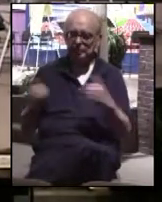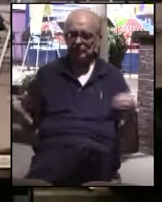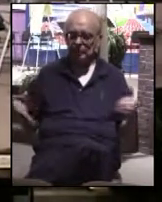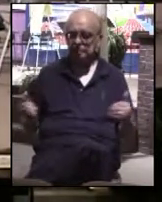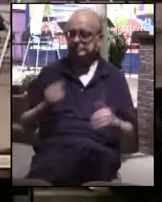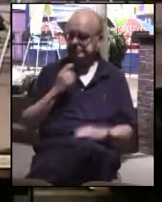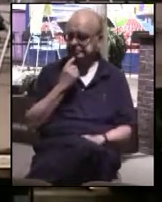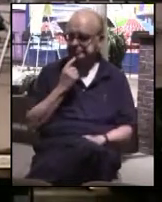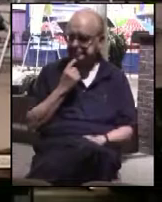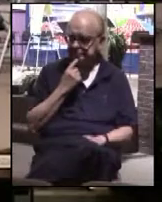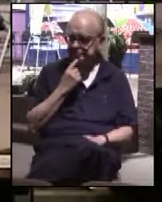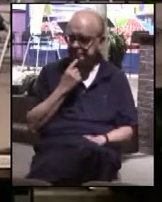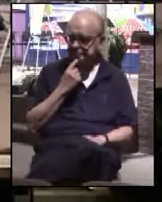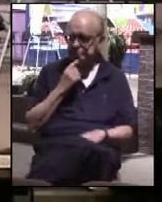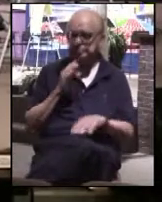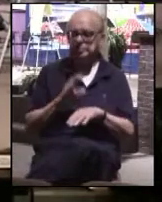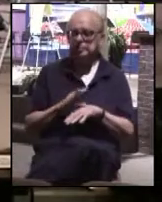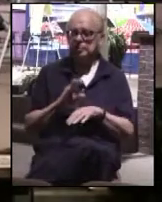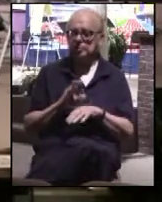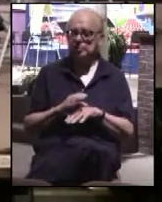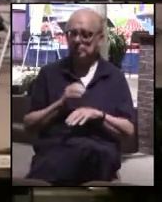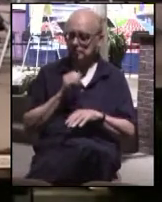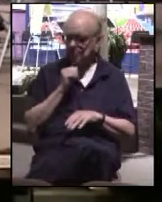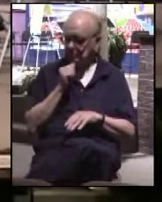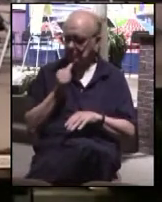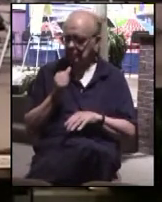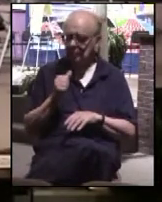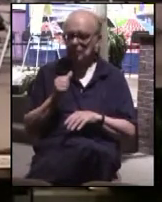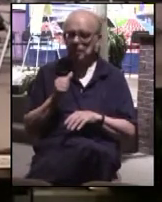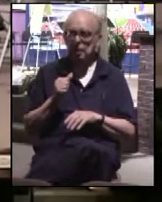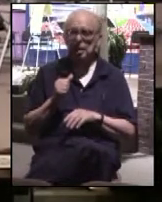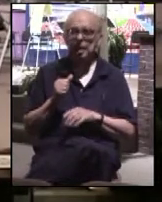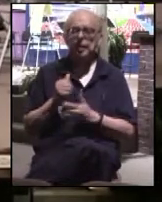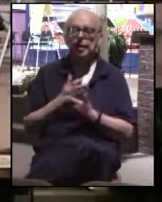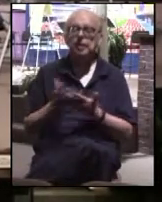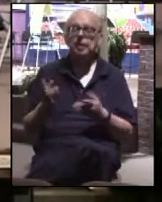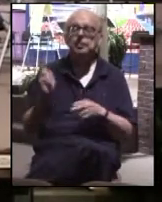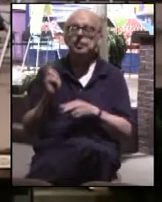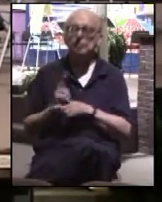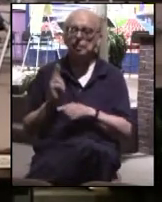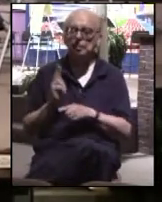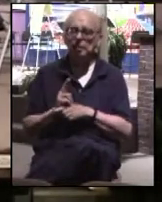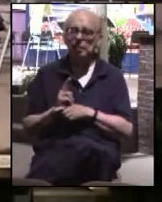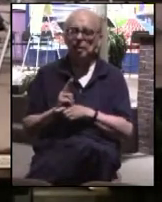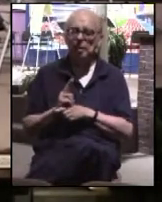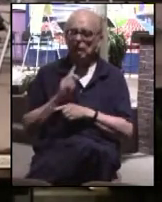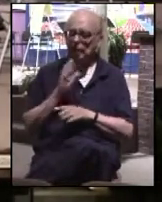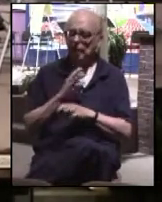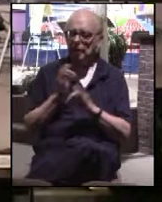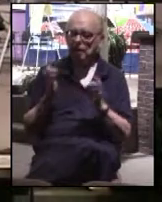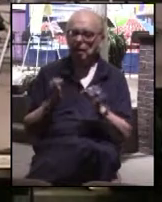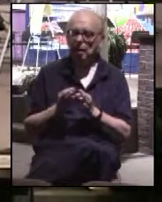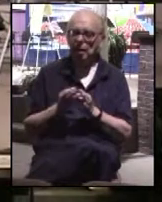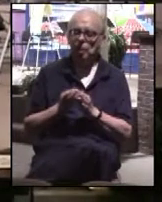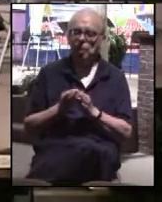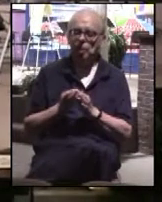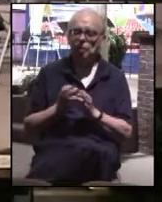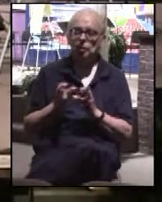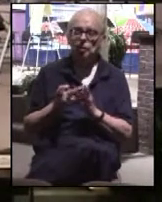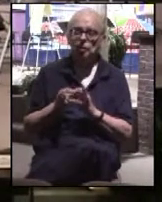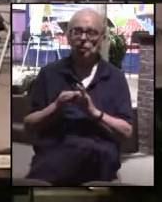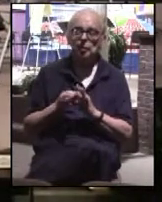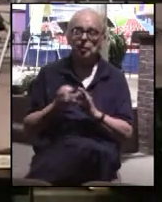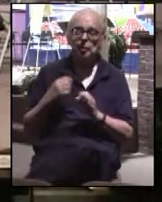seriously church is not a product to consume it's a family to which we belong